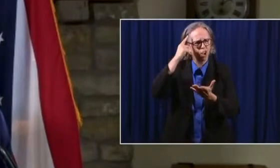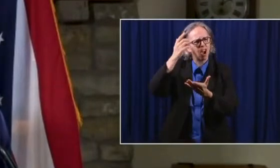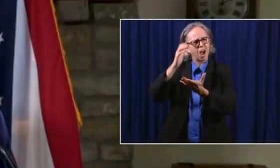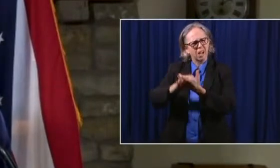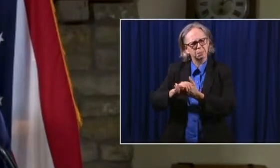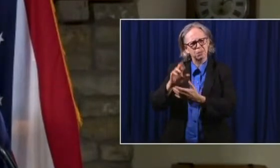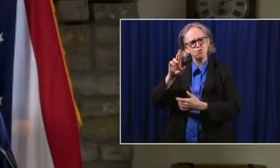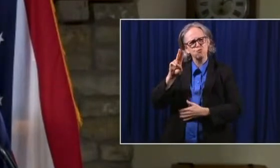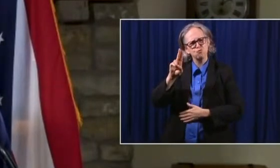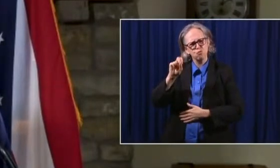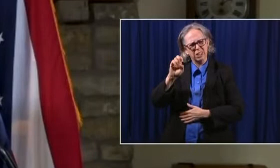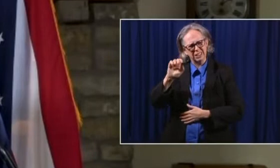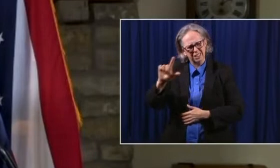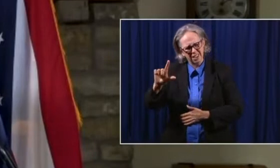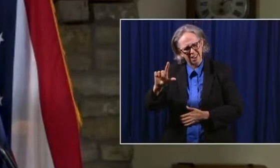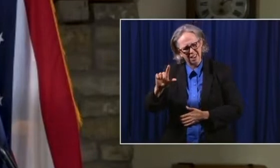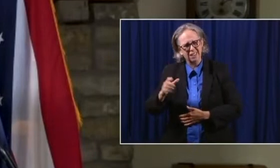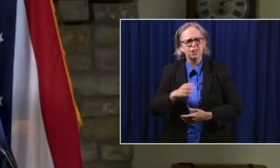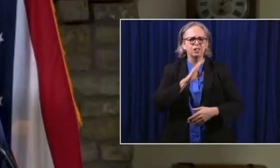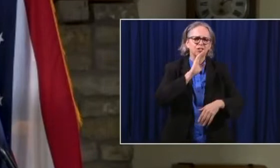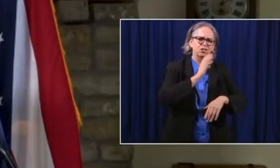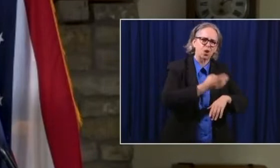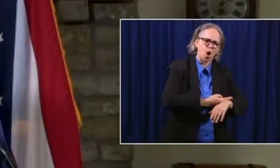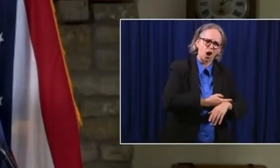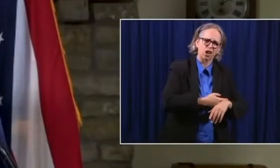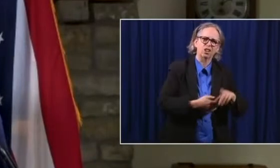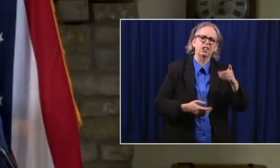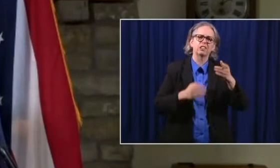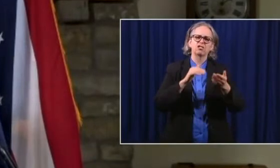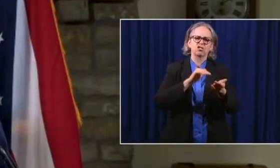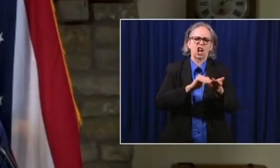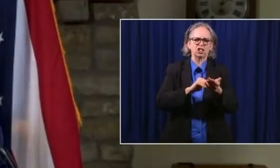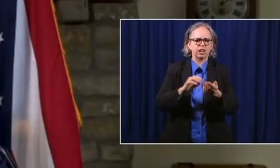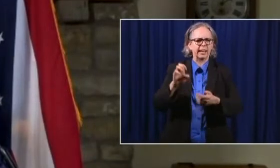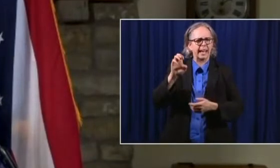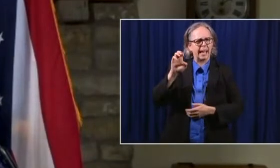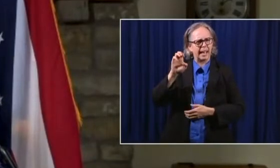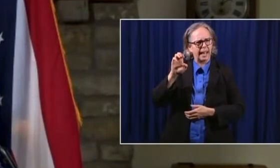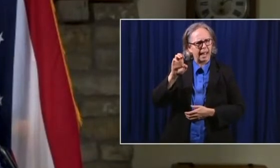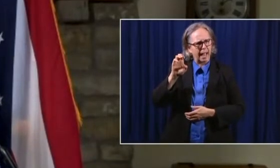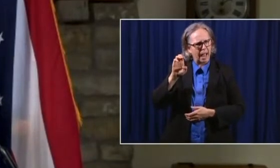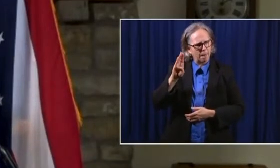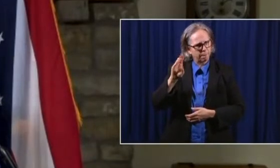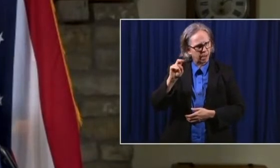her daughter, Dr. Ebony Carter, and the rest of the family.